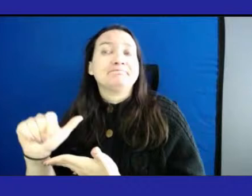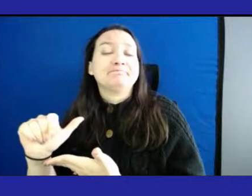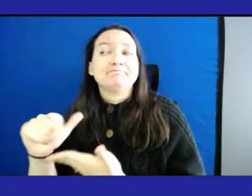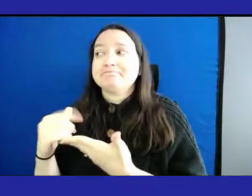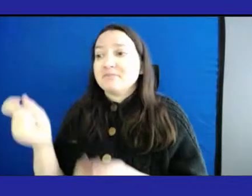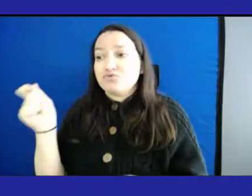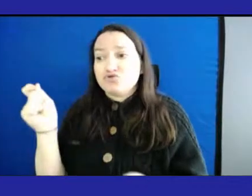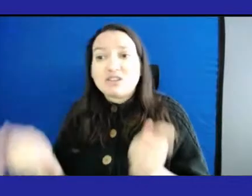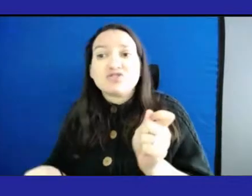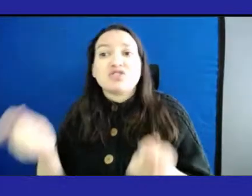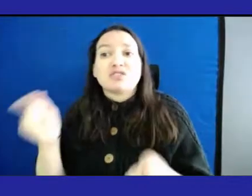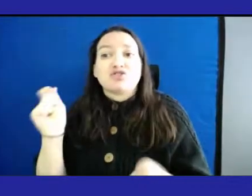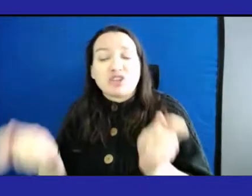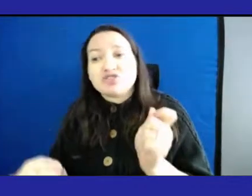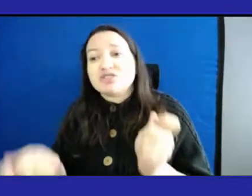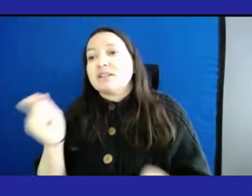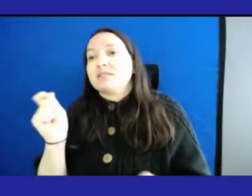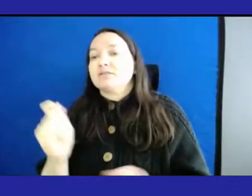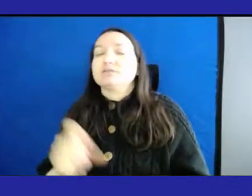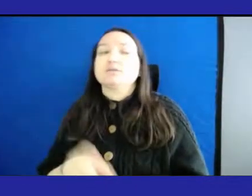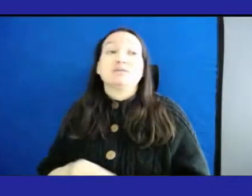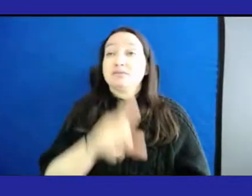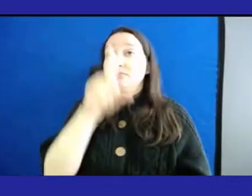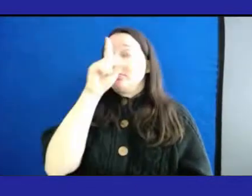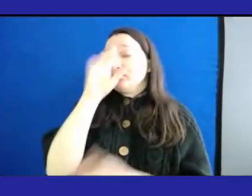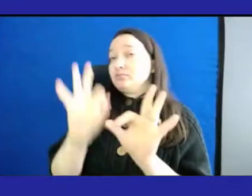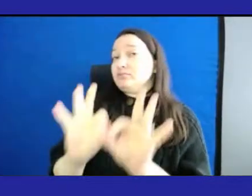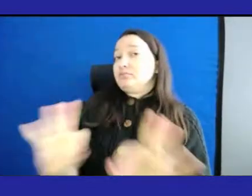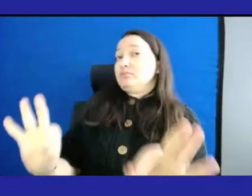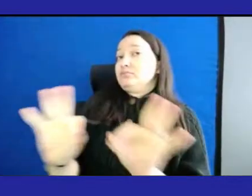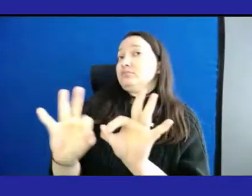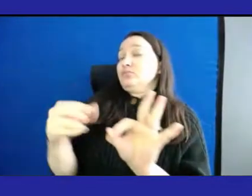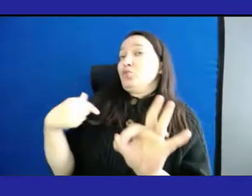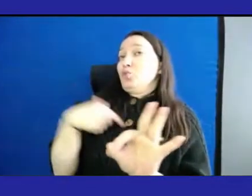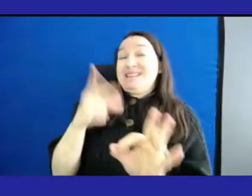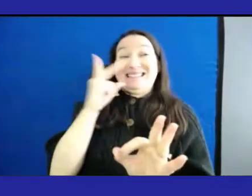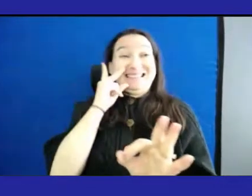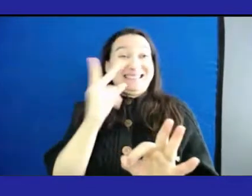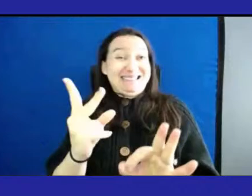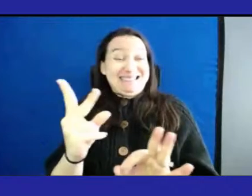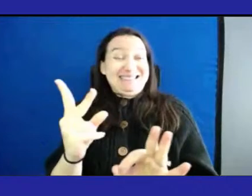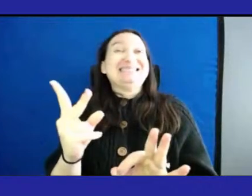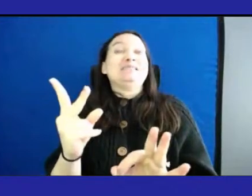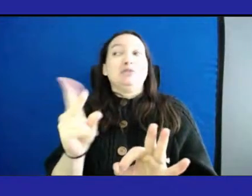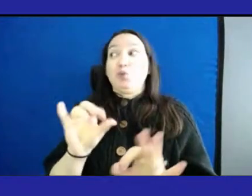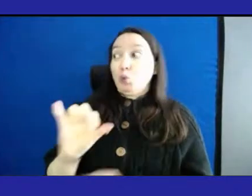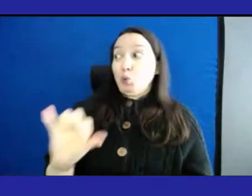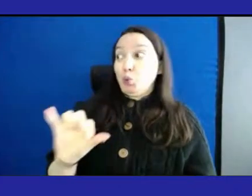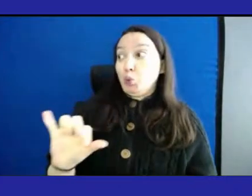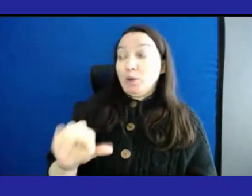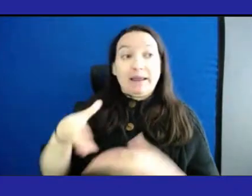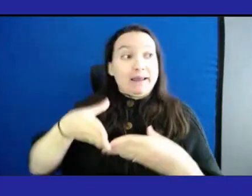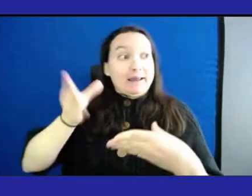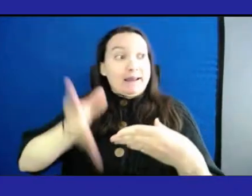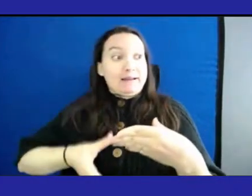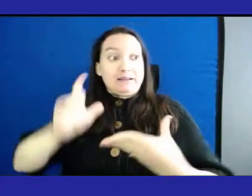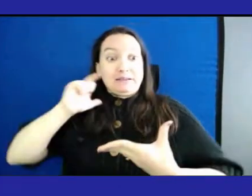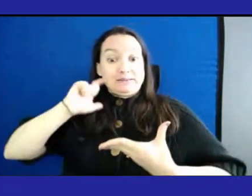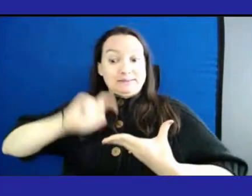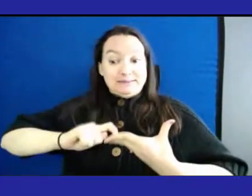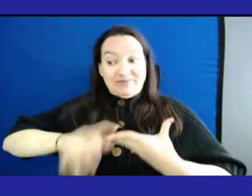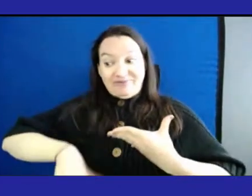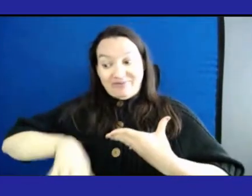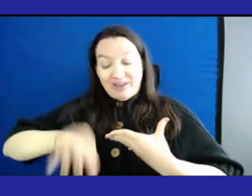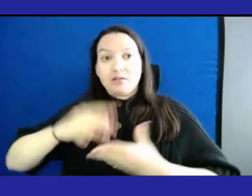adjusting I think that is a key point because what we get to see is, oh, at the end, they find out, and then they tell